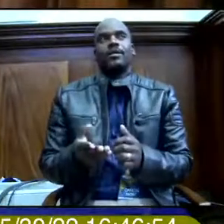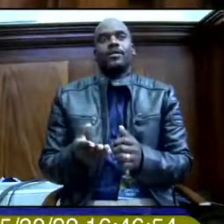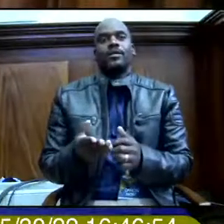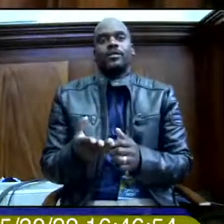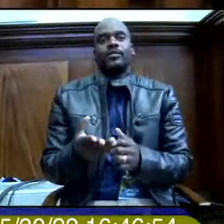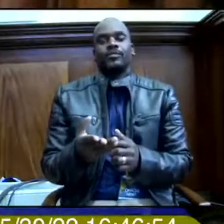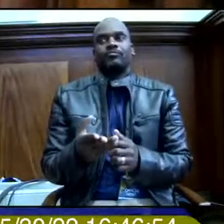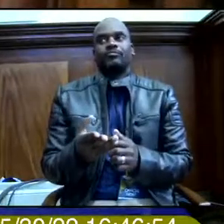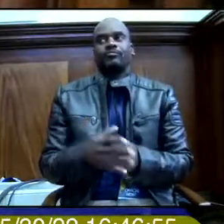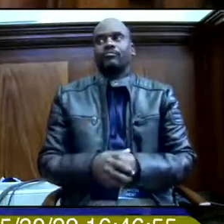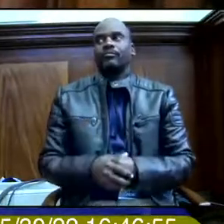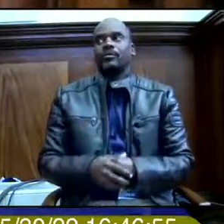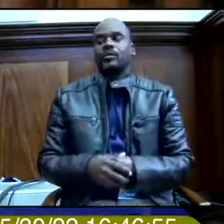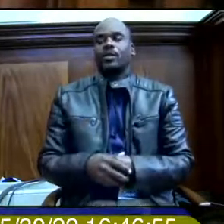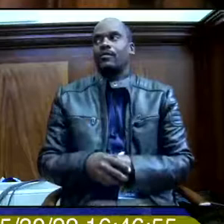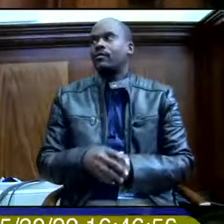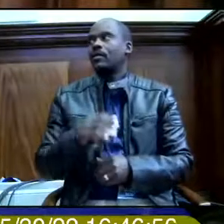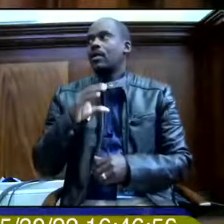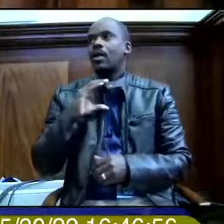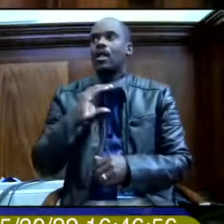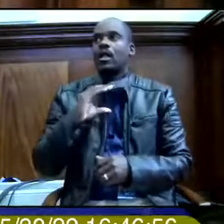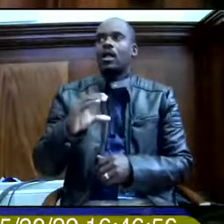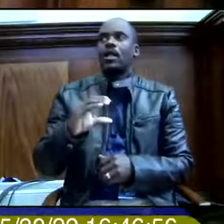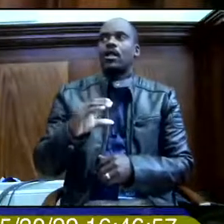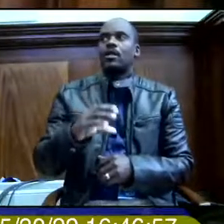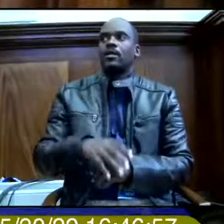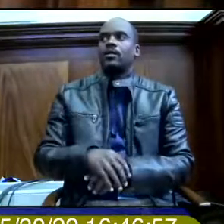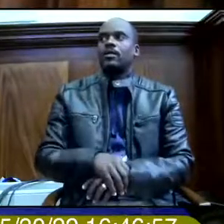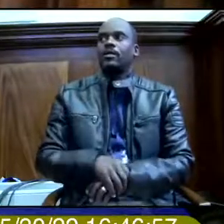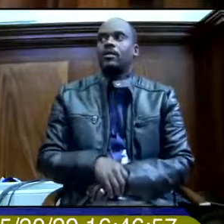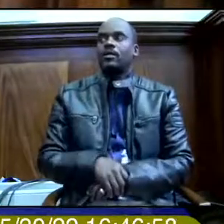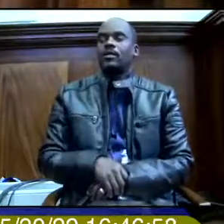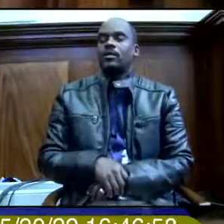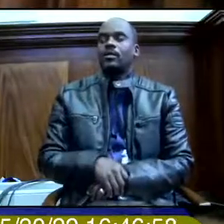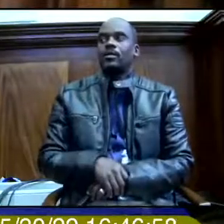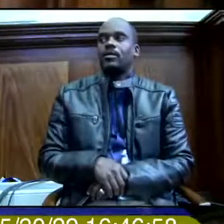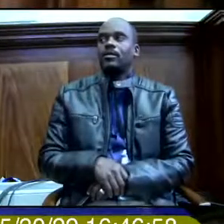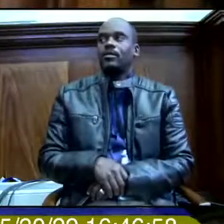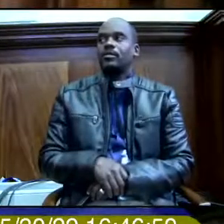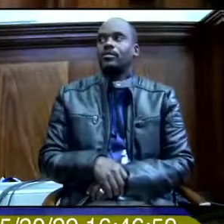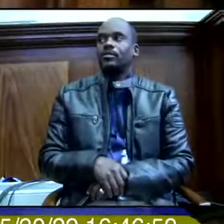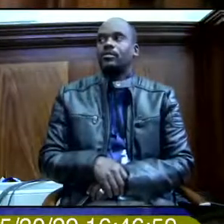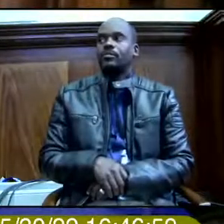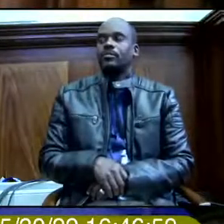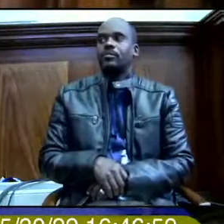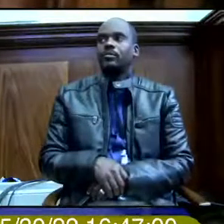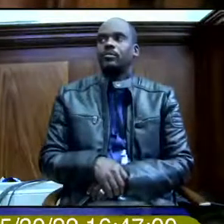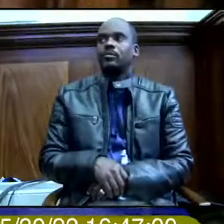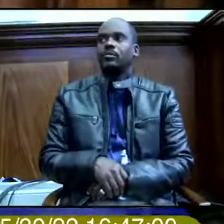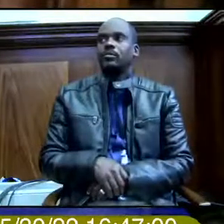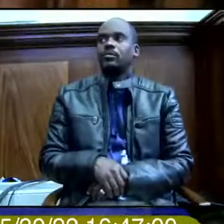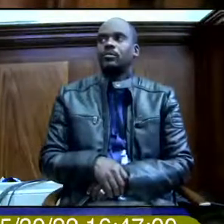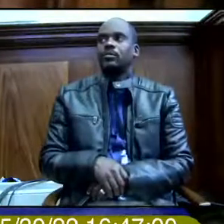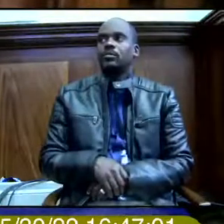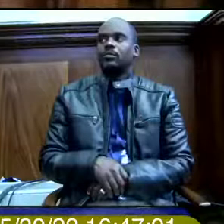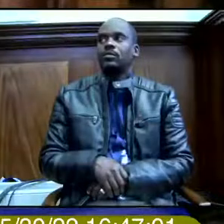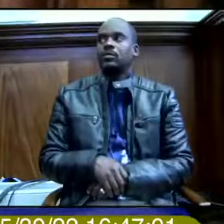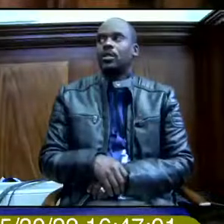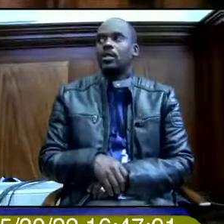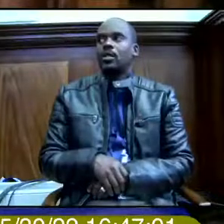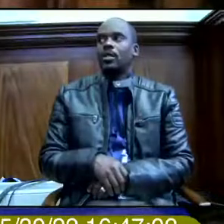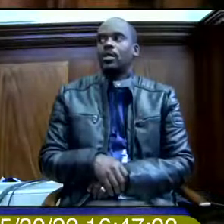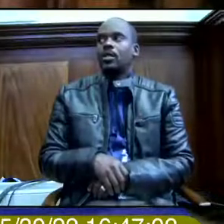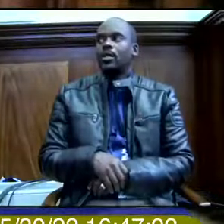things from where i'm seated i would like to convey my words of gratitude for your patience and your